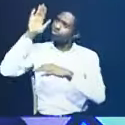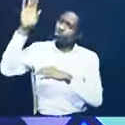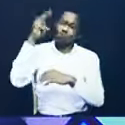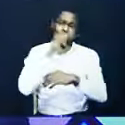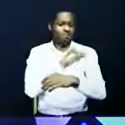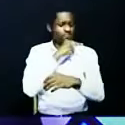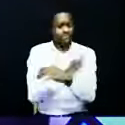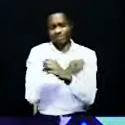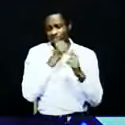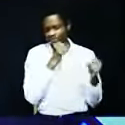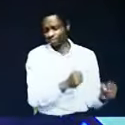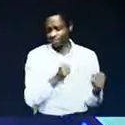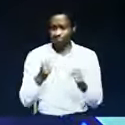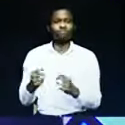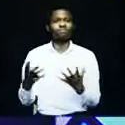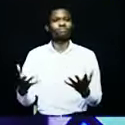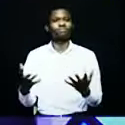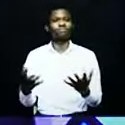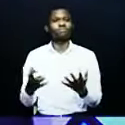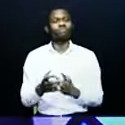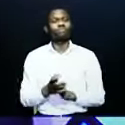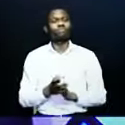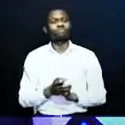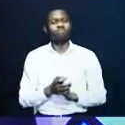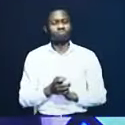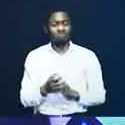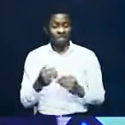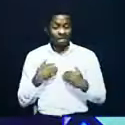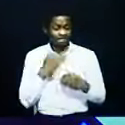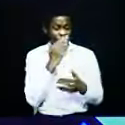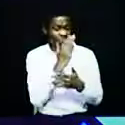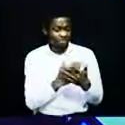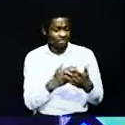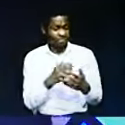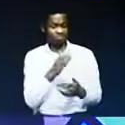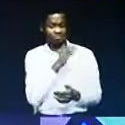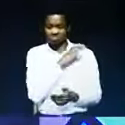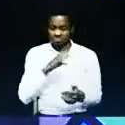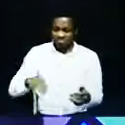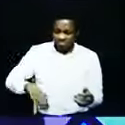power. See, some Christians are so self-confident